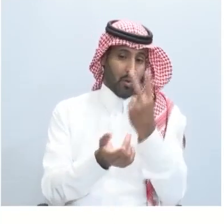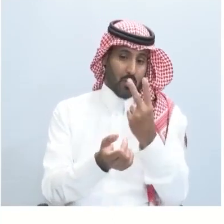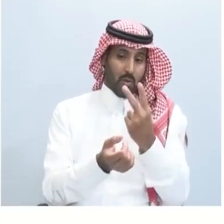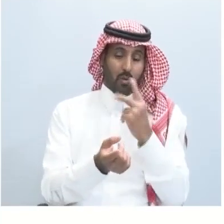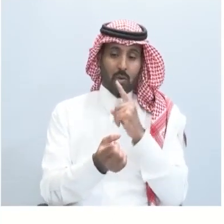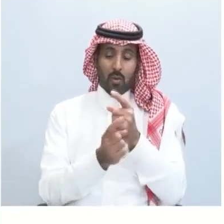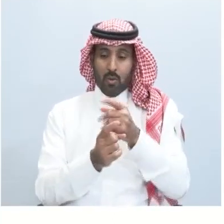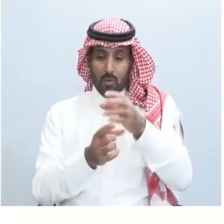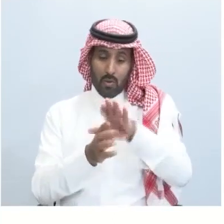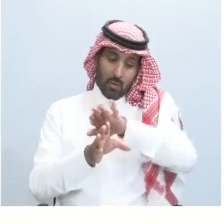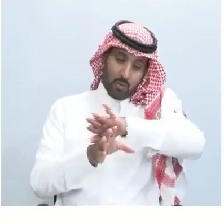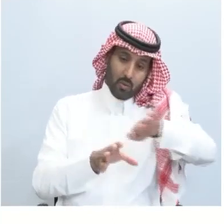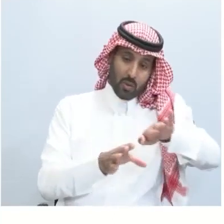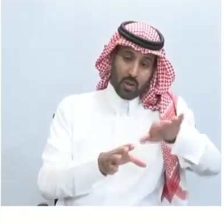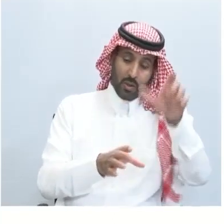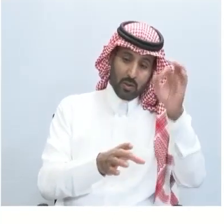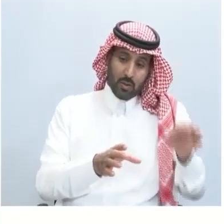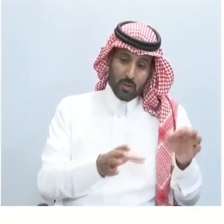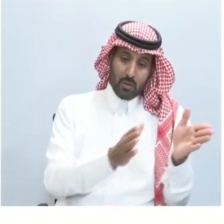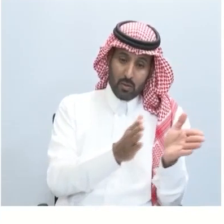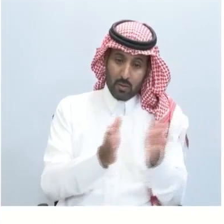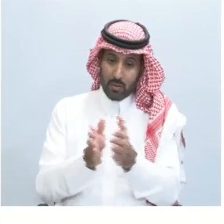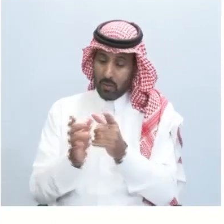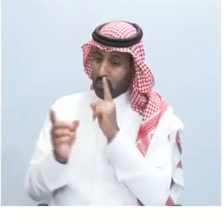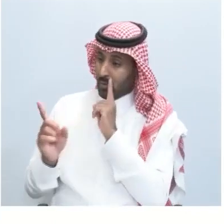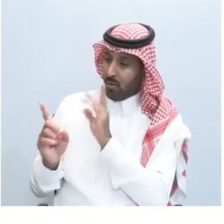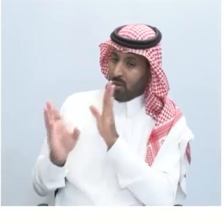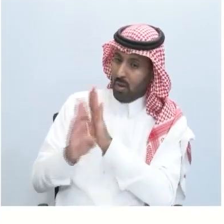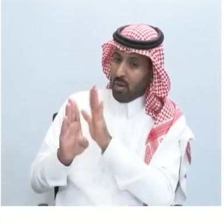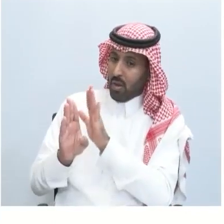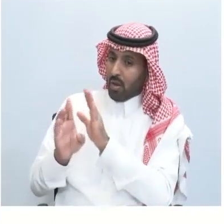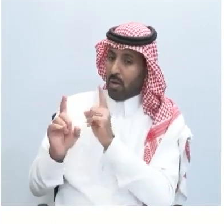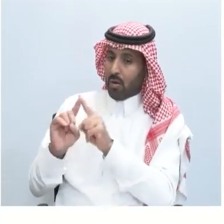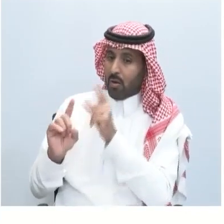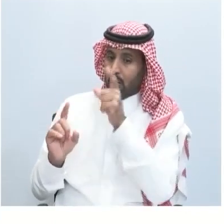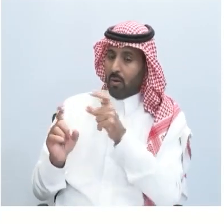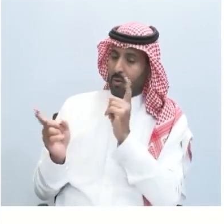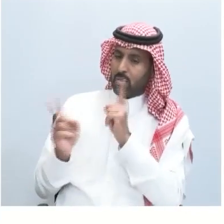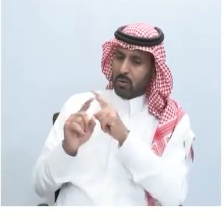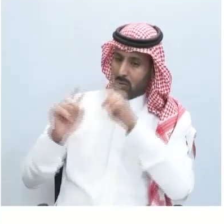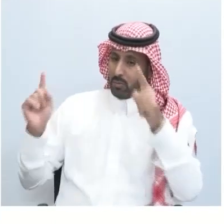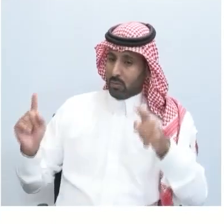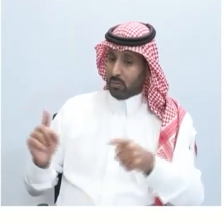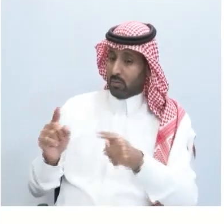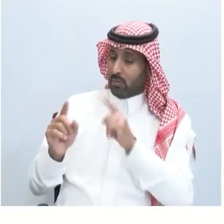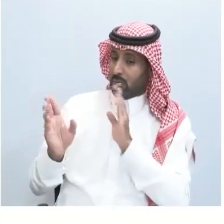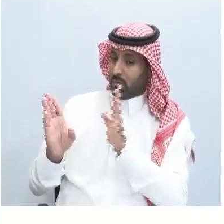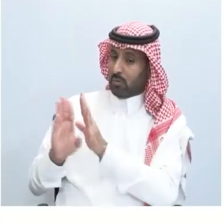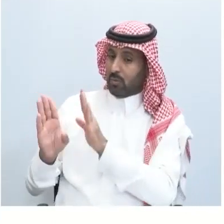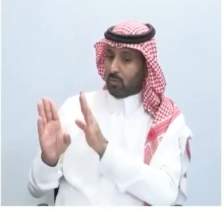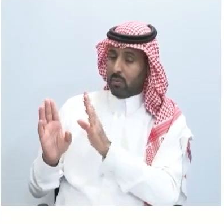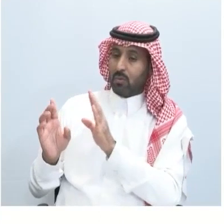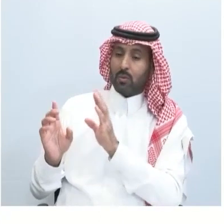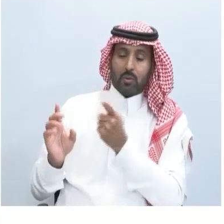your team is on the left. This is your area. So here you have to defend your goal. So number two is the defending